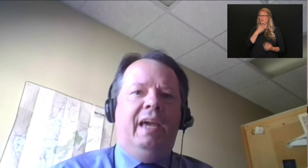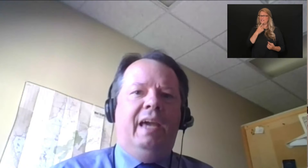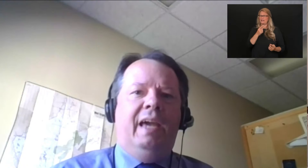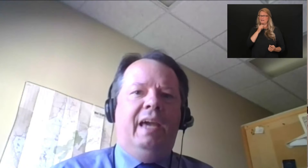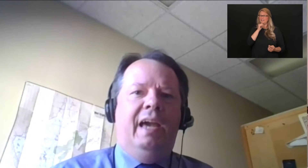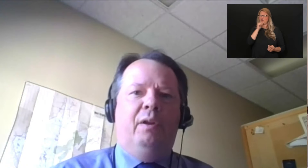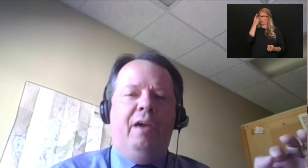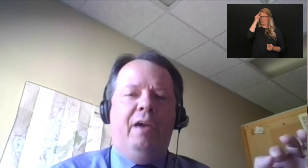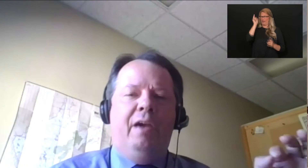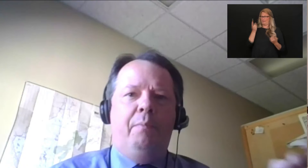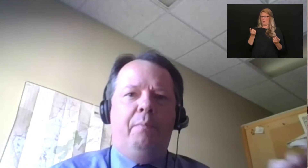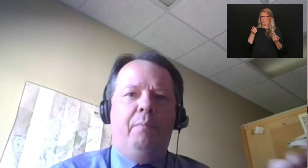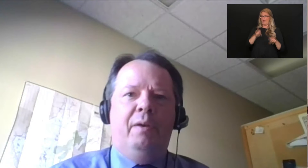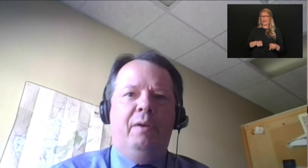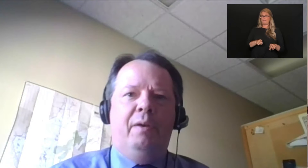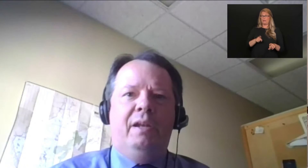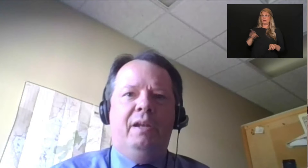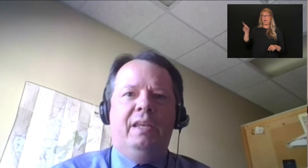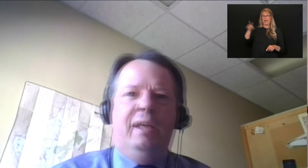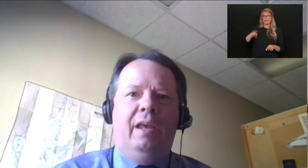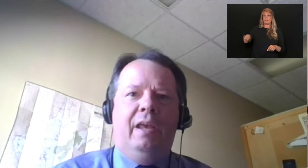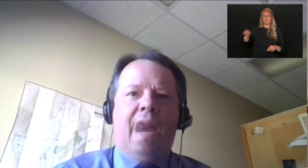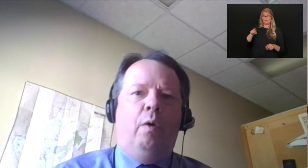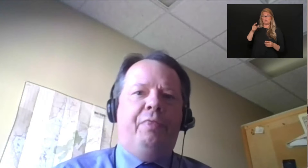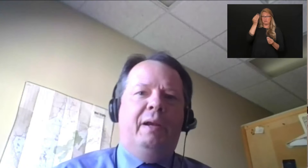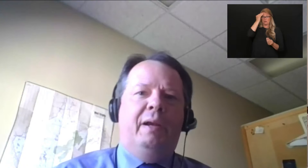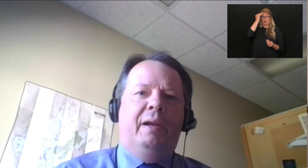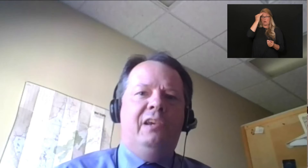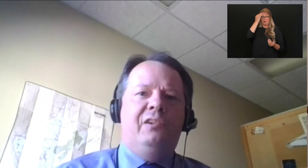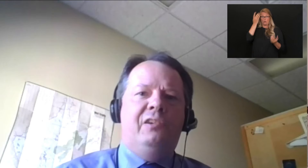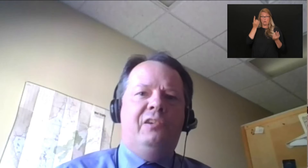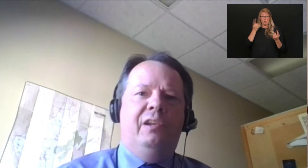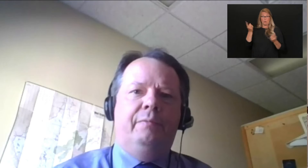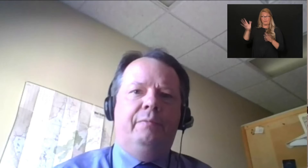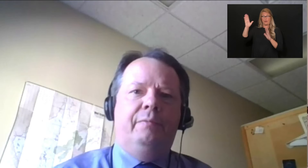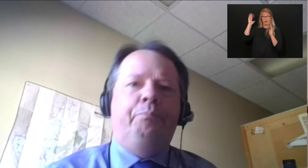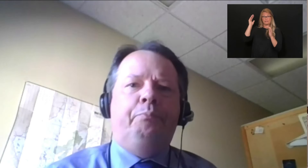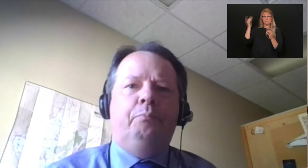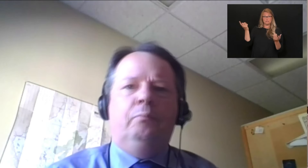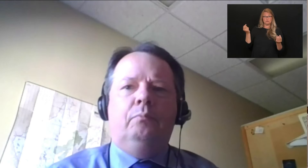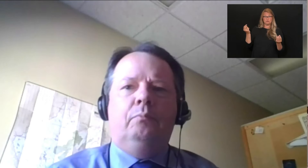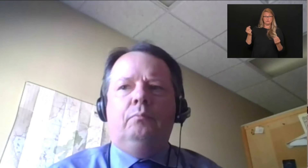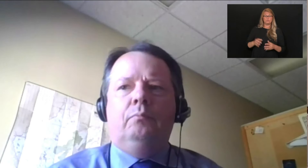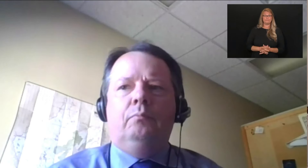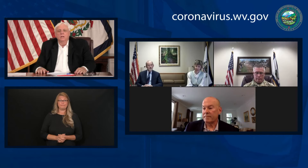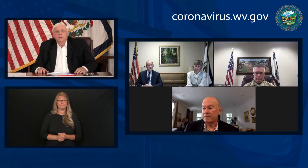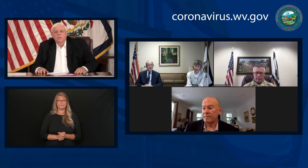but have they been given any guidance on what their expectation is? Thank you.